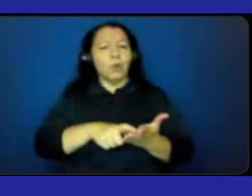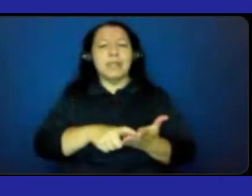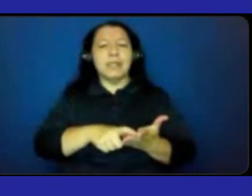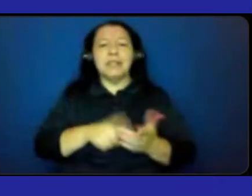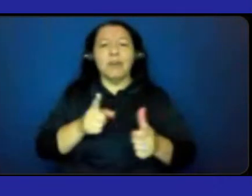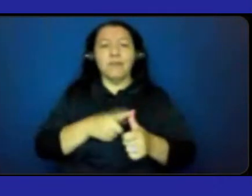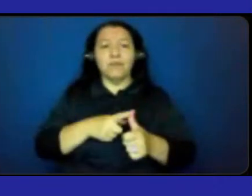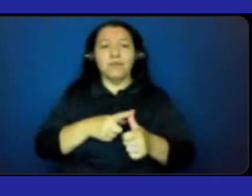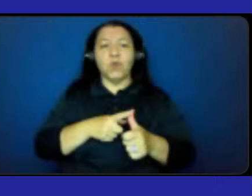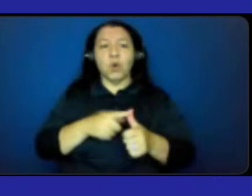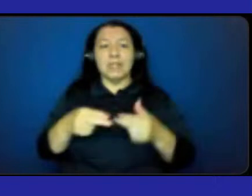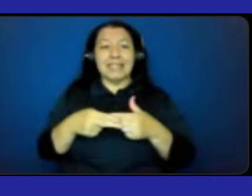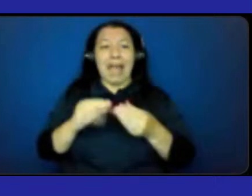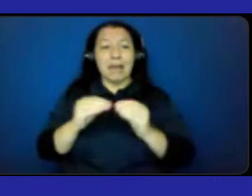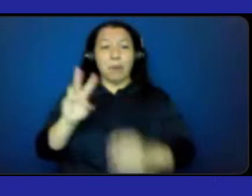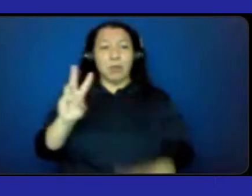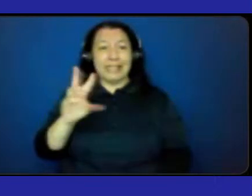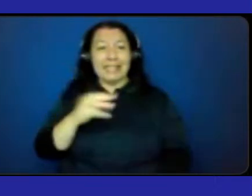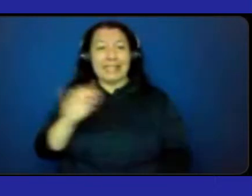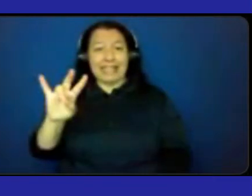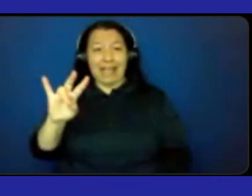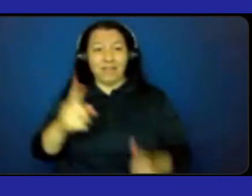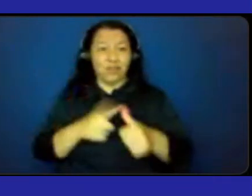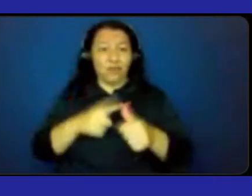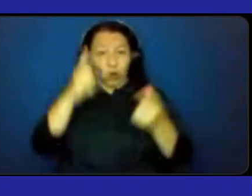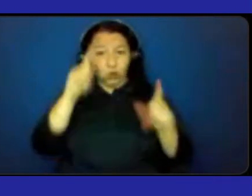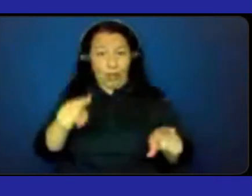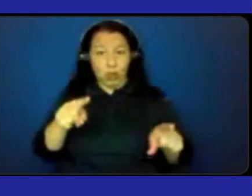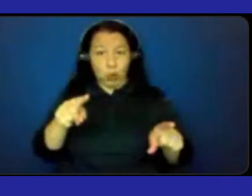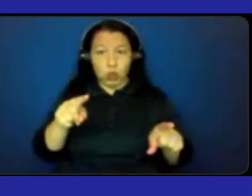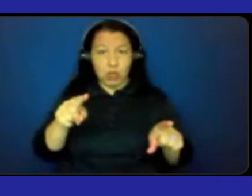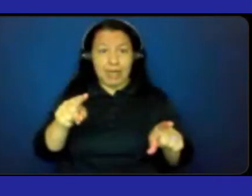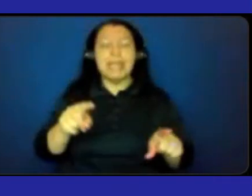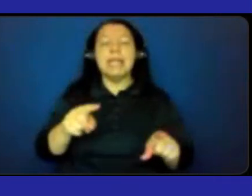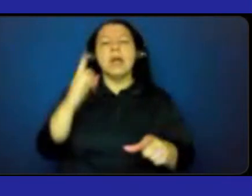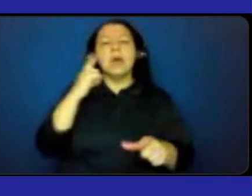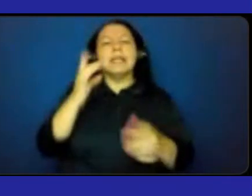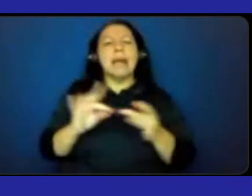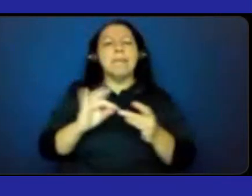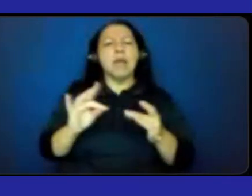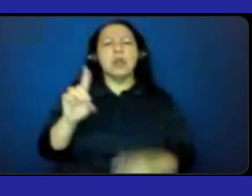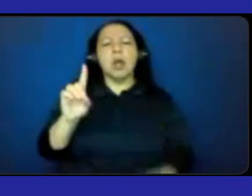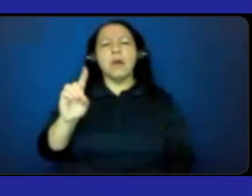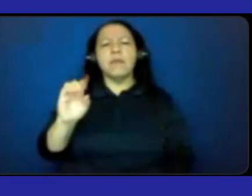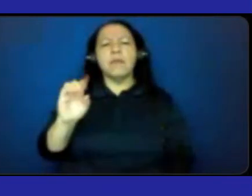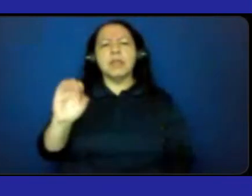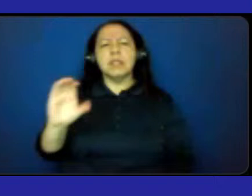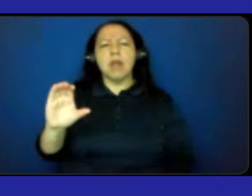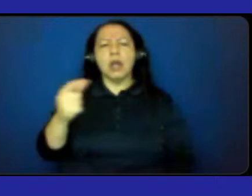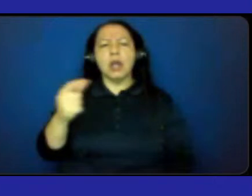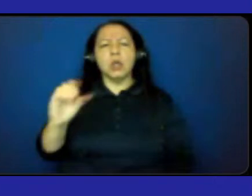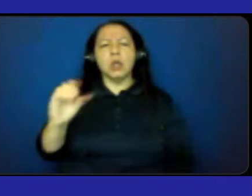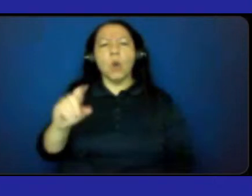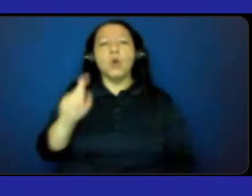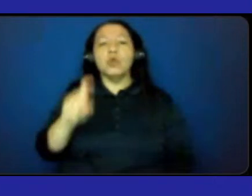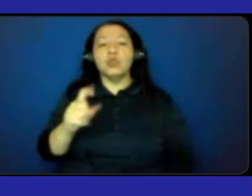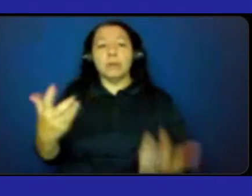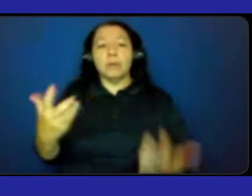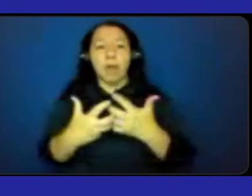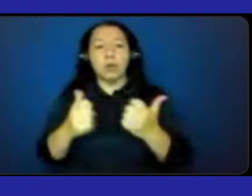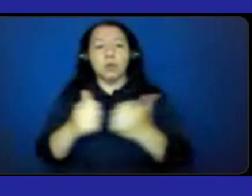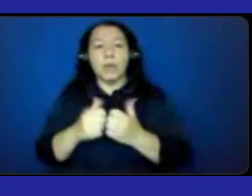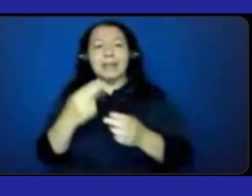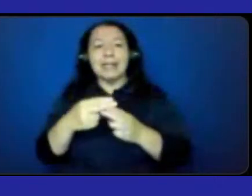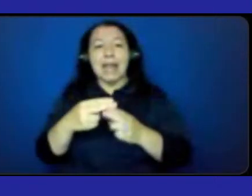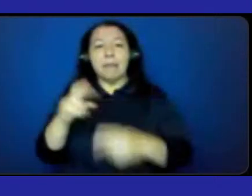on slide 6 and 7, there is mention of DocGo, which should be consistent with the name RRT that